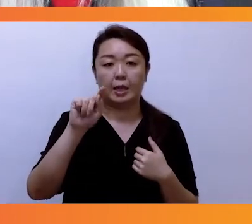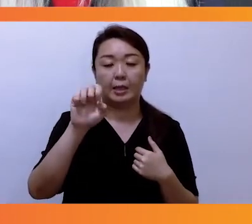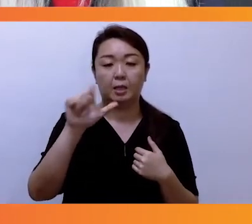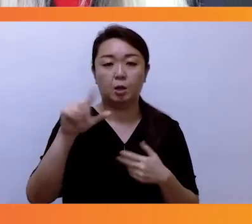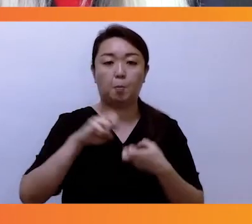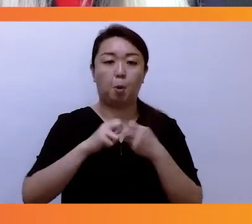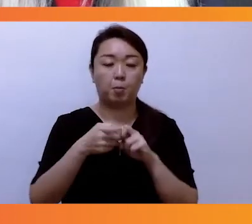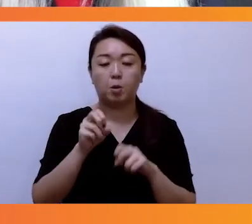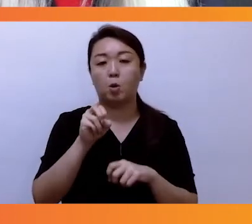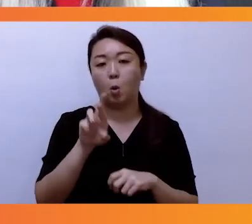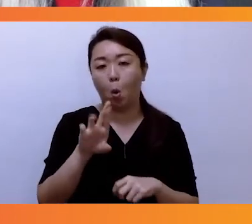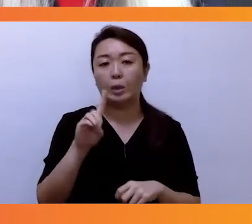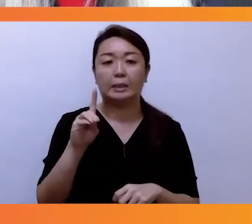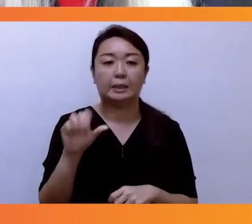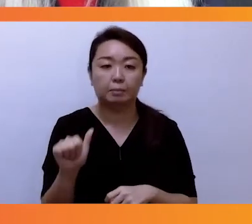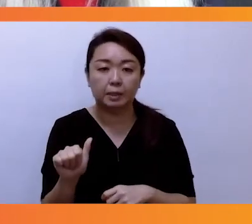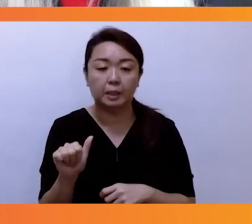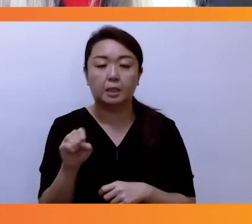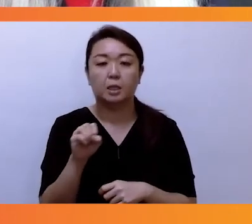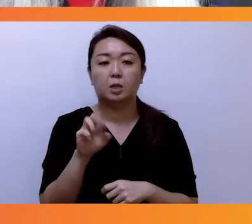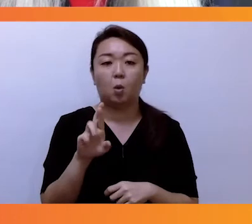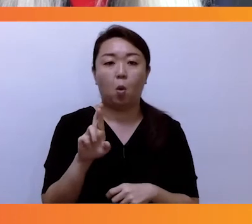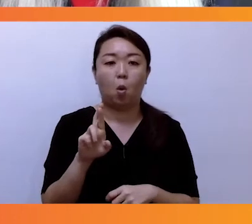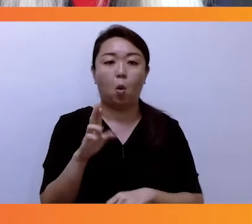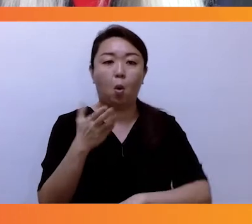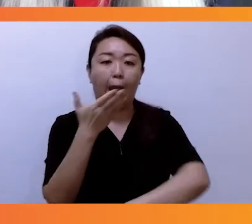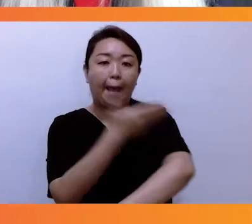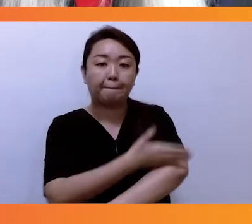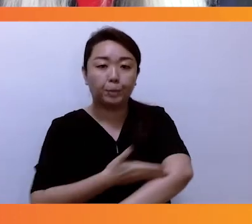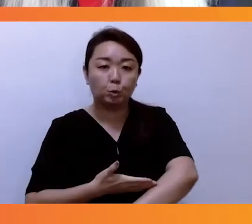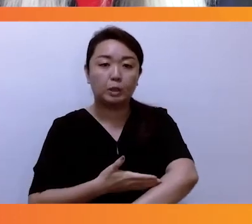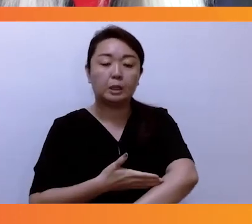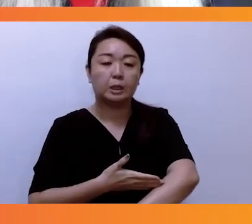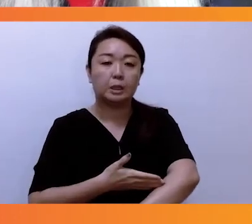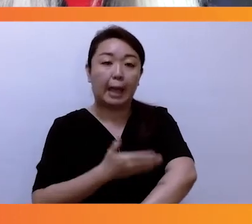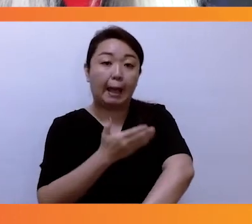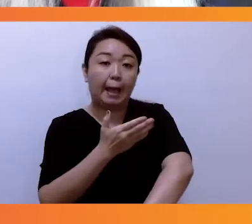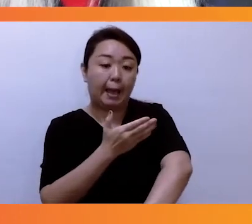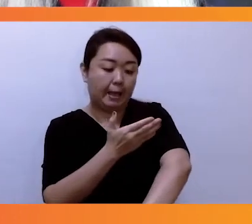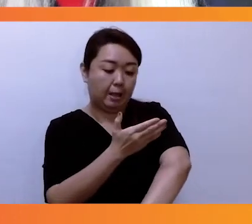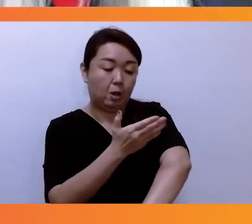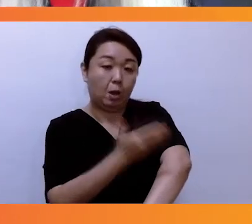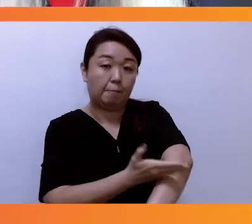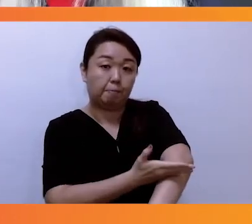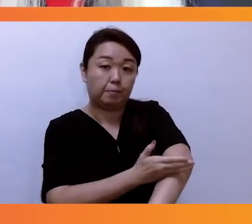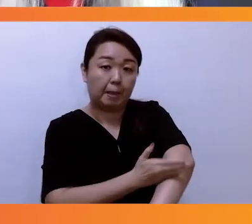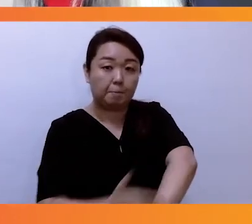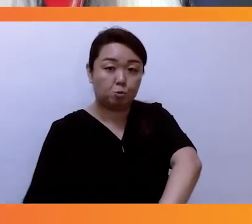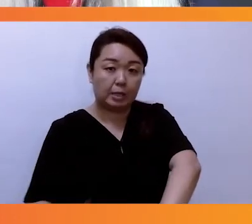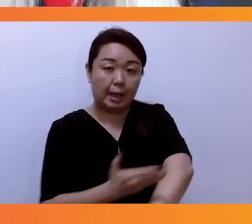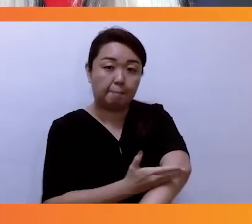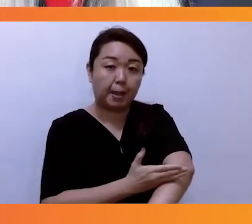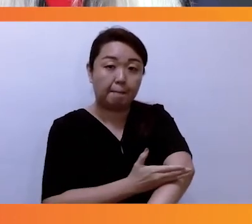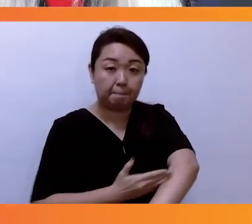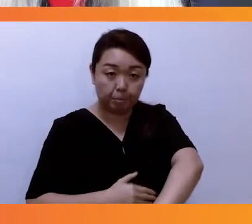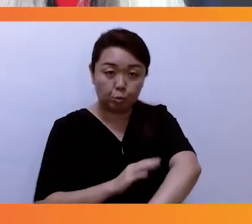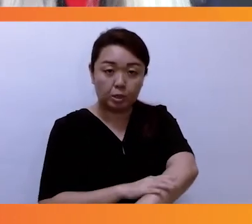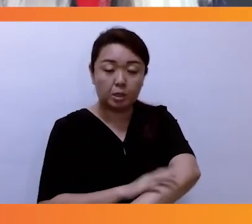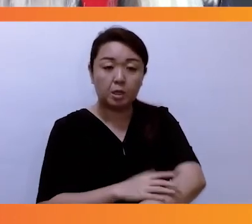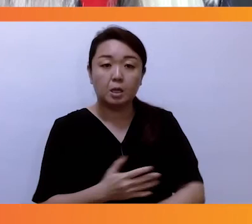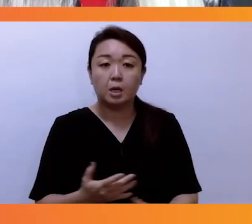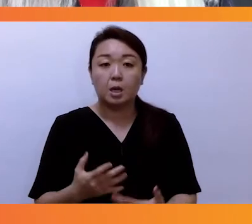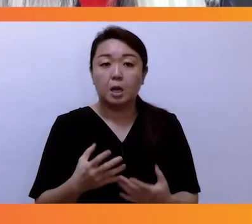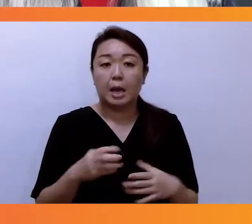congenital problem or disability or amputation below the elbow,